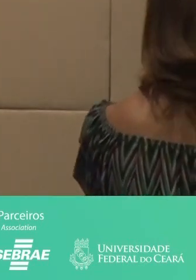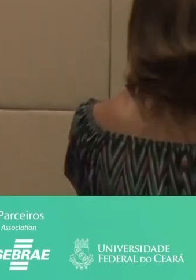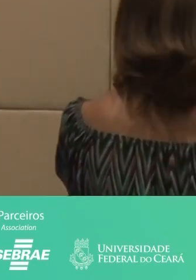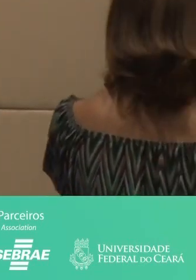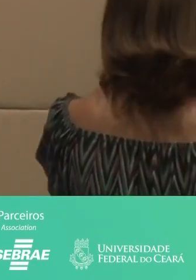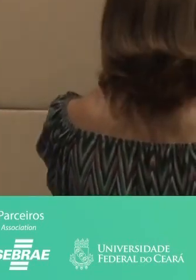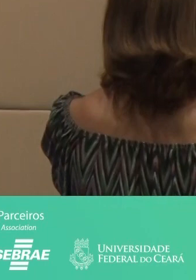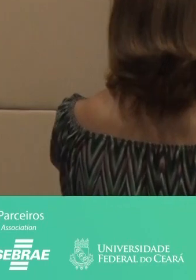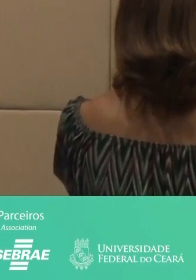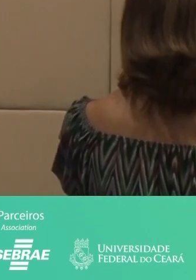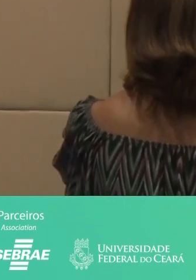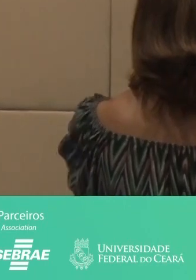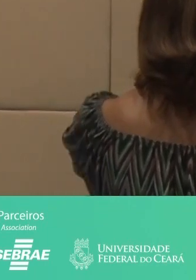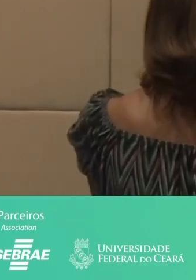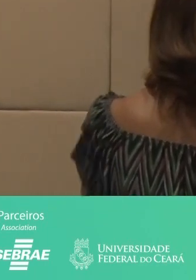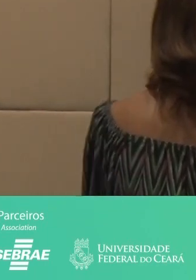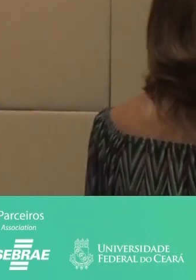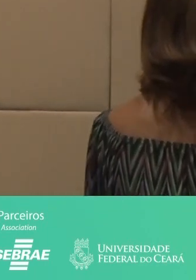for Ceará, for Brazil?